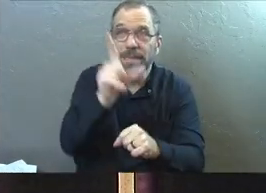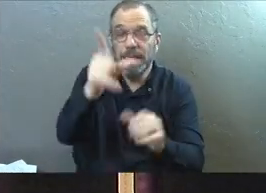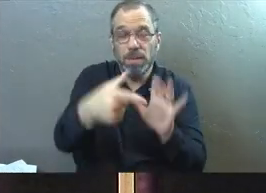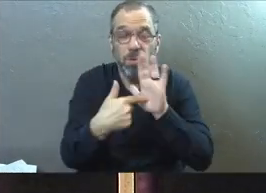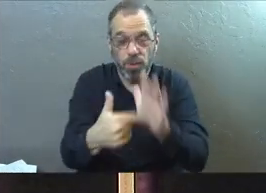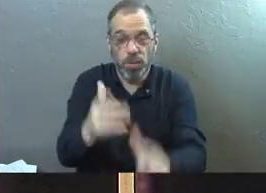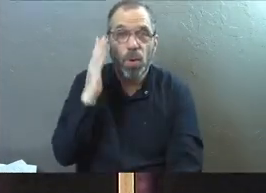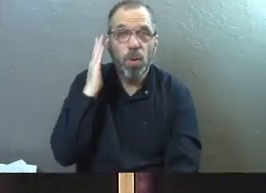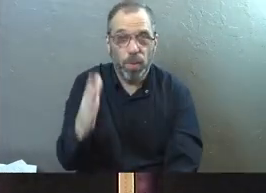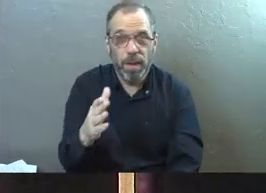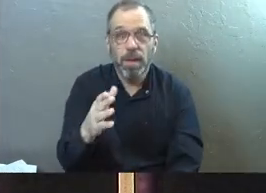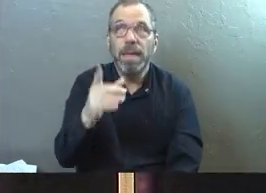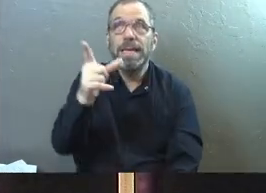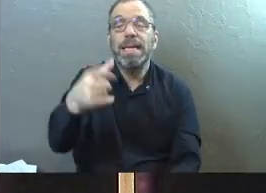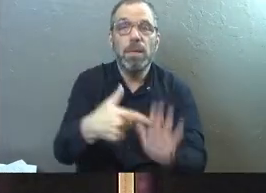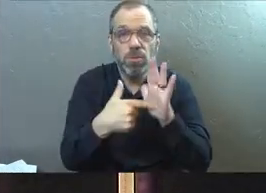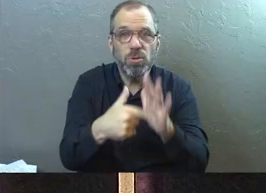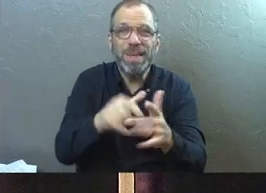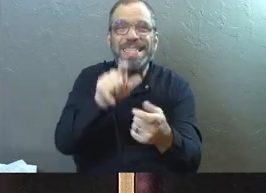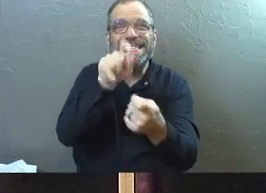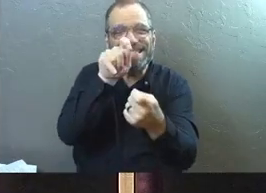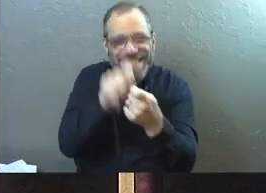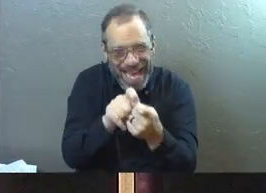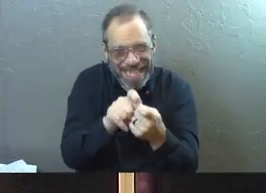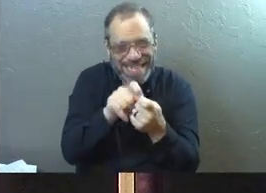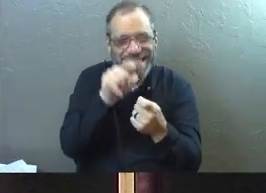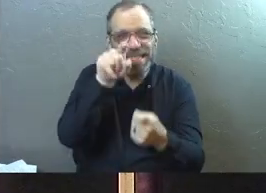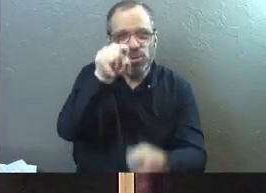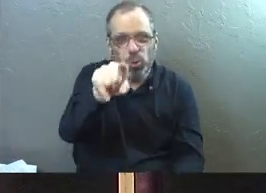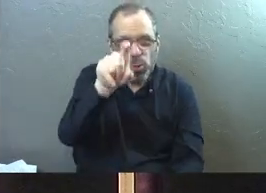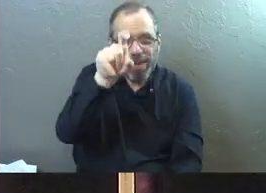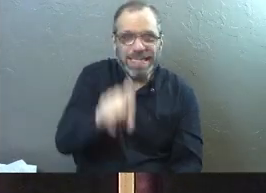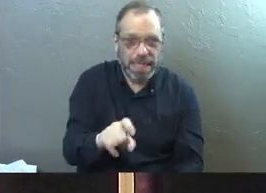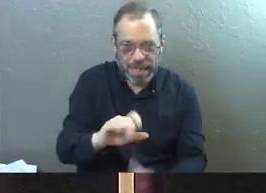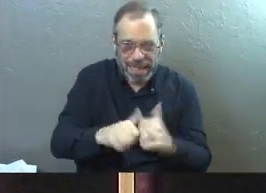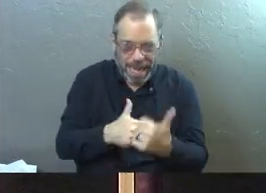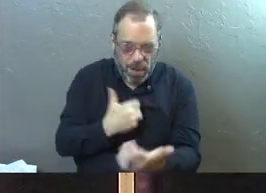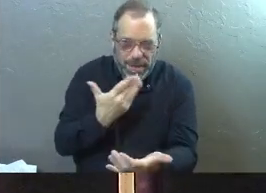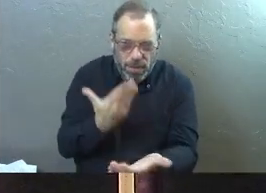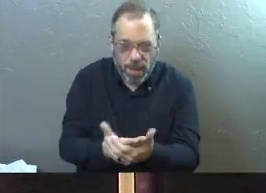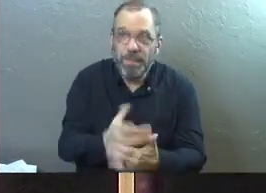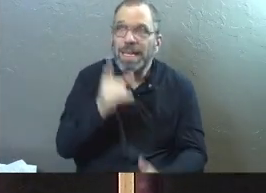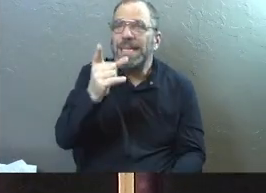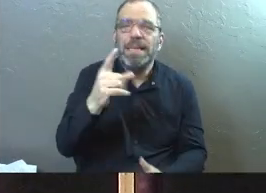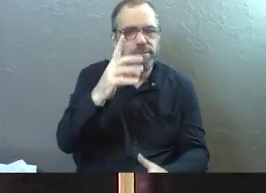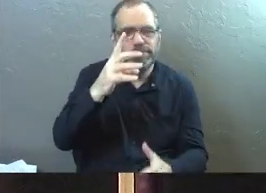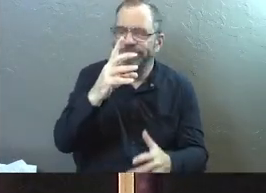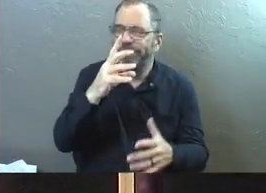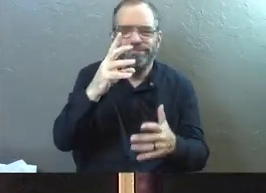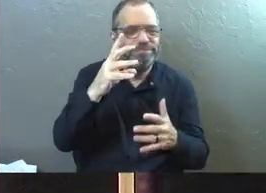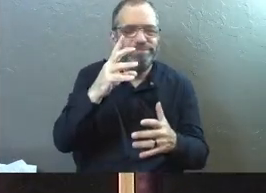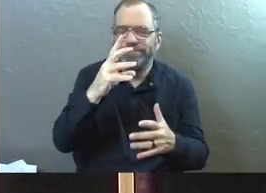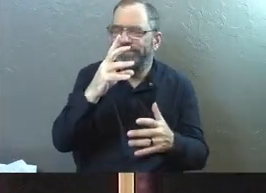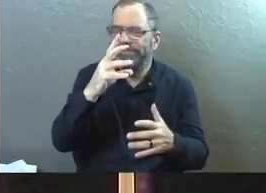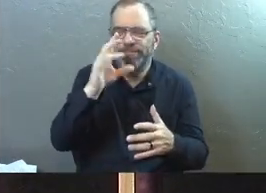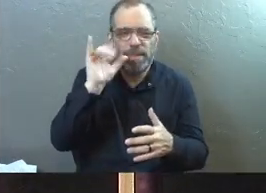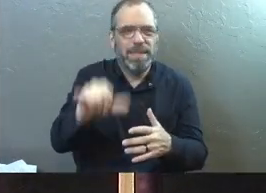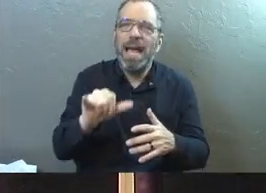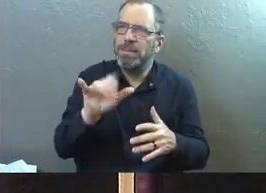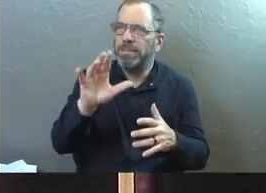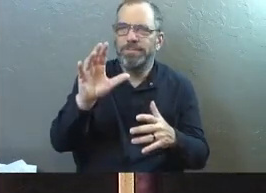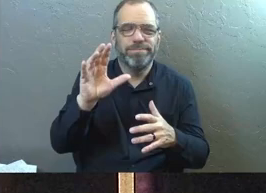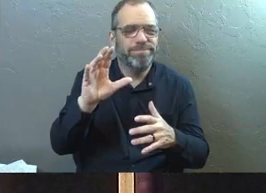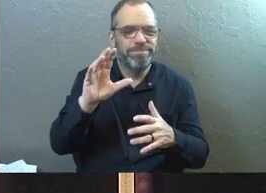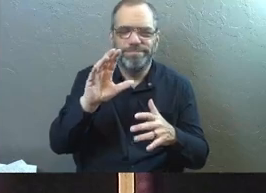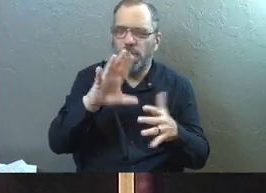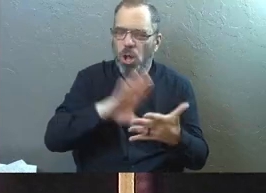it to you. He will. He will show you exactly what it is you need and how you need to get there. And he will have you trust him, right? That might be part of how he gets you there.